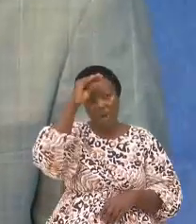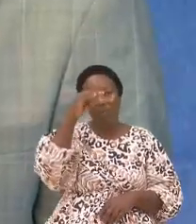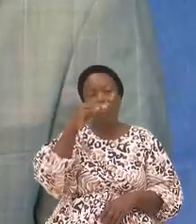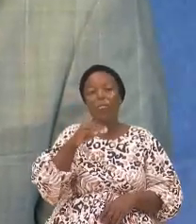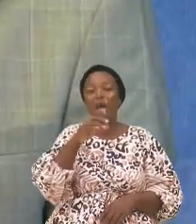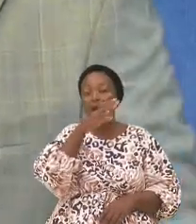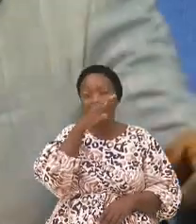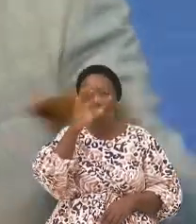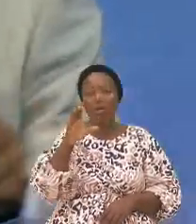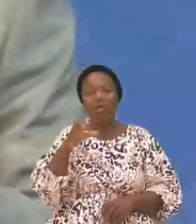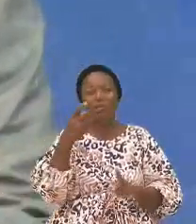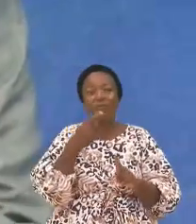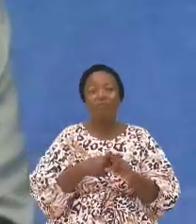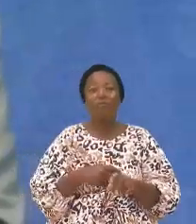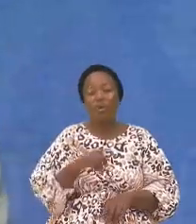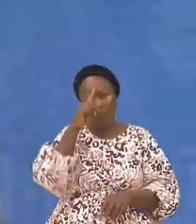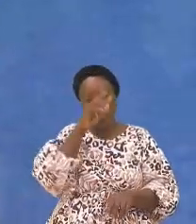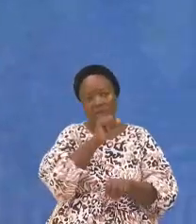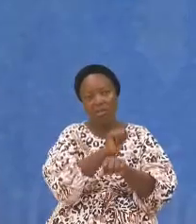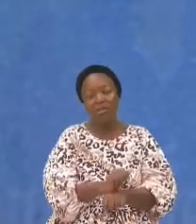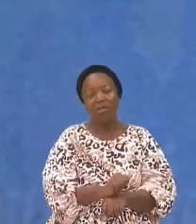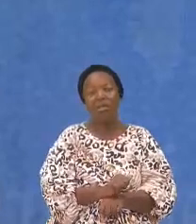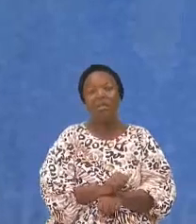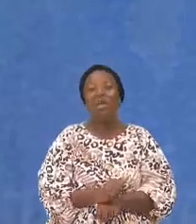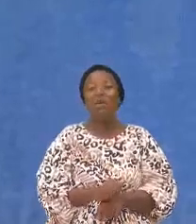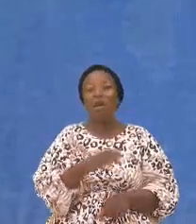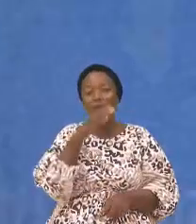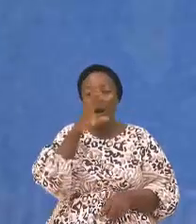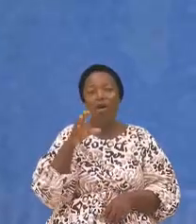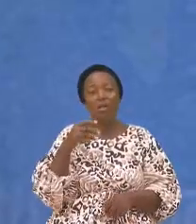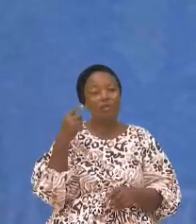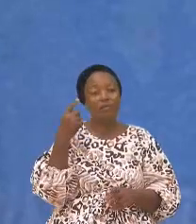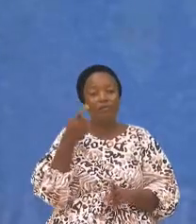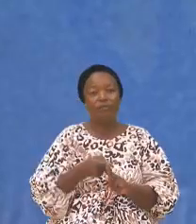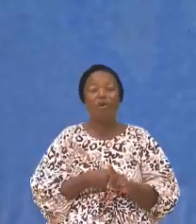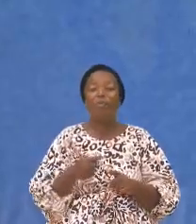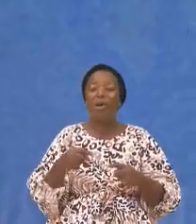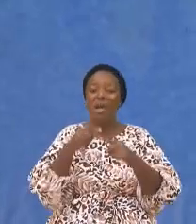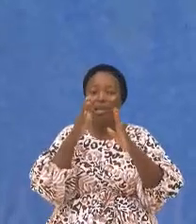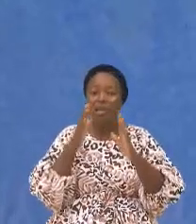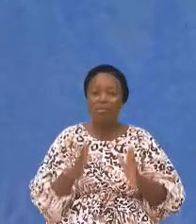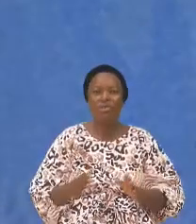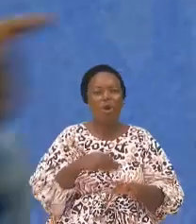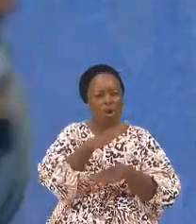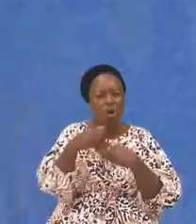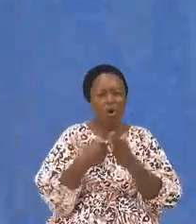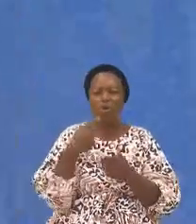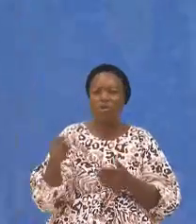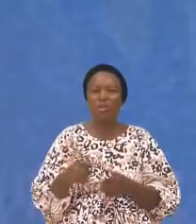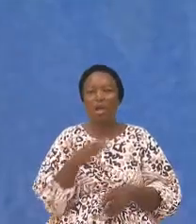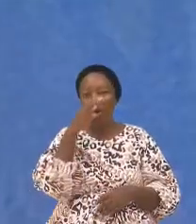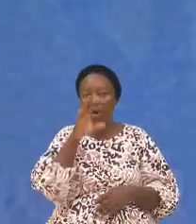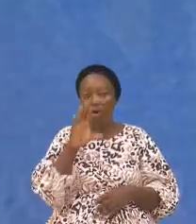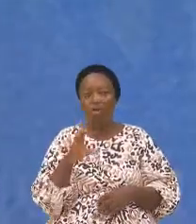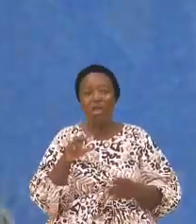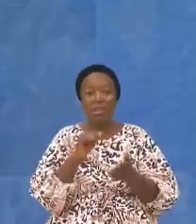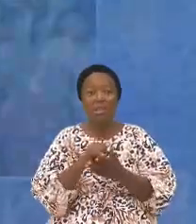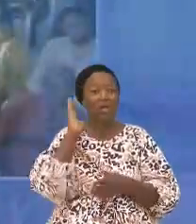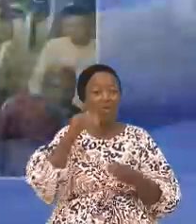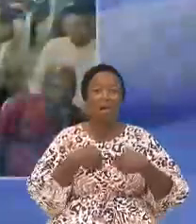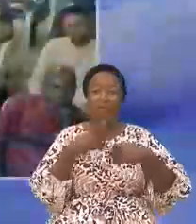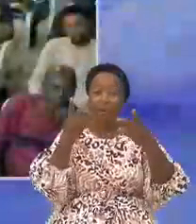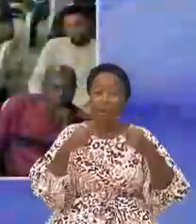Satan, curse from man, curse from traditionalists, curse from